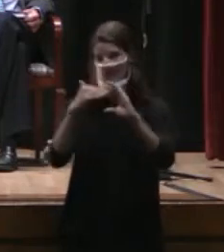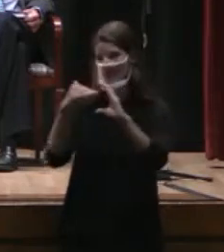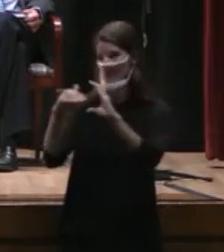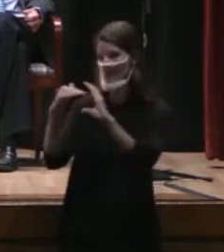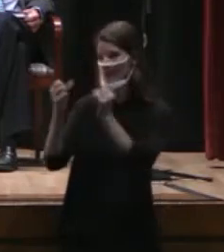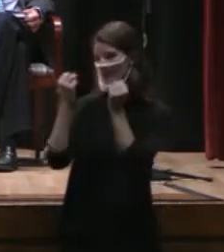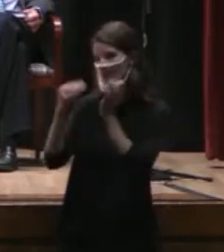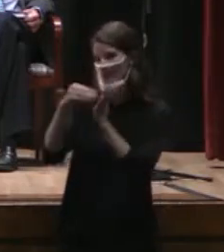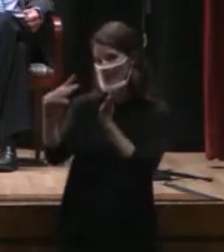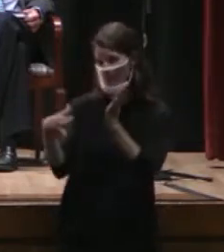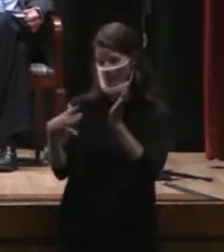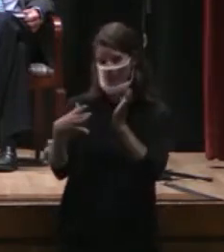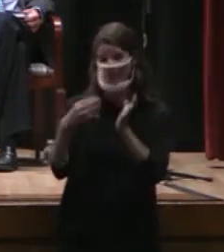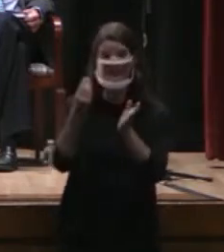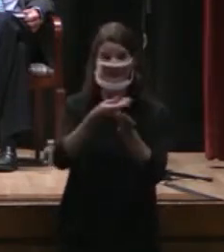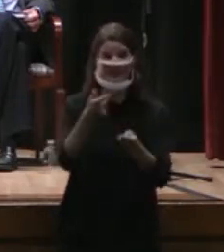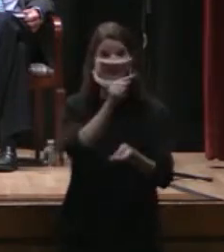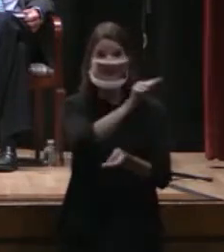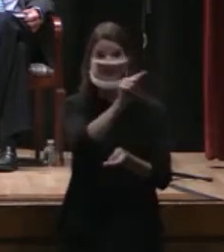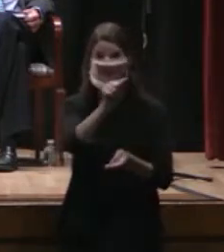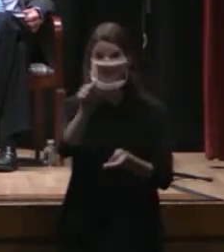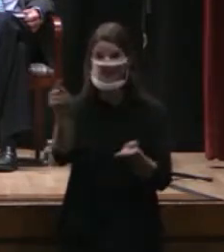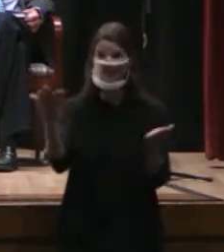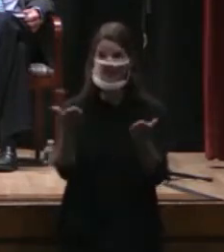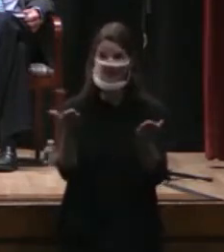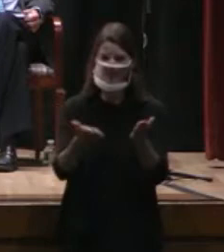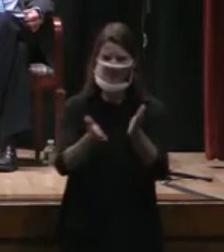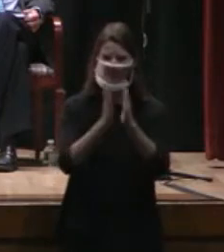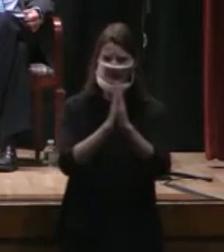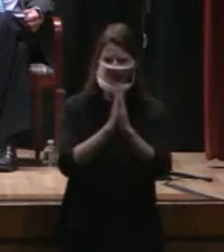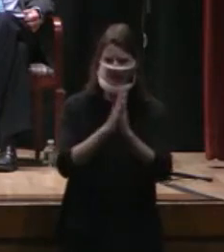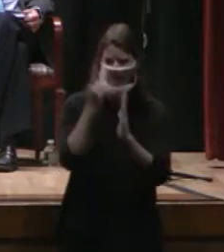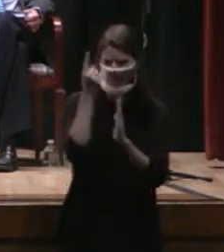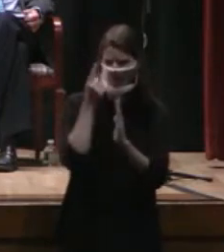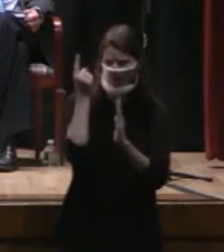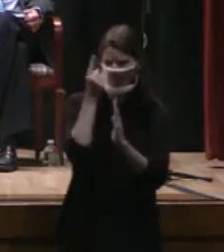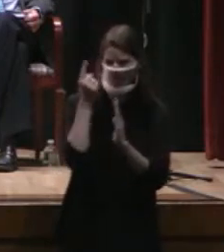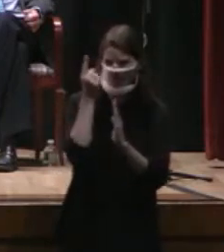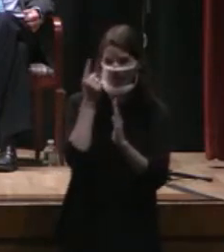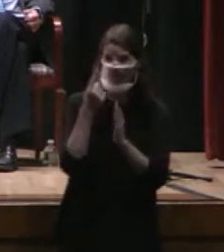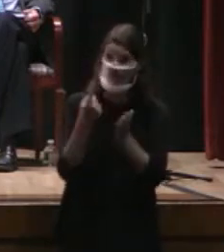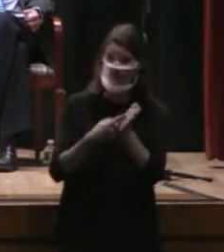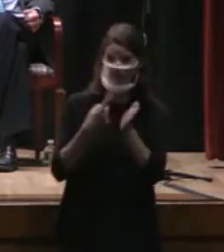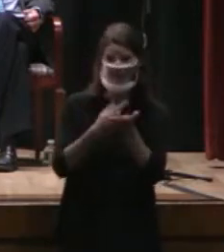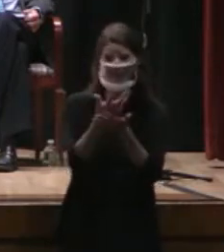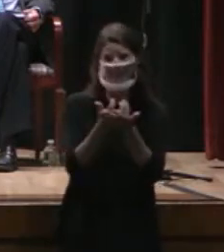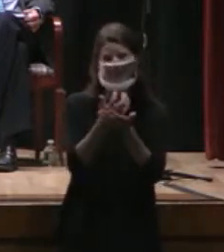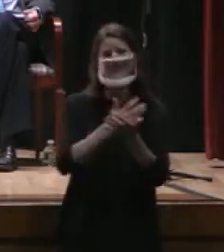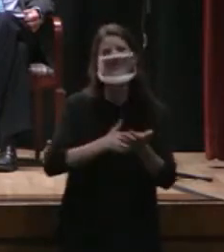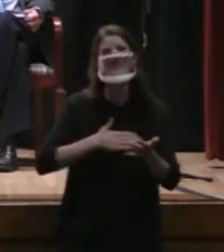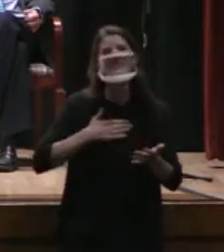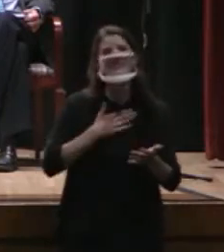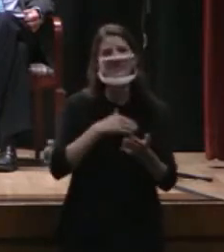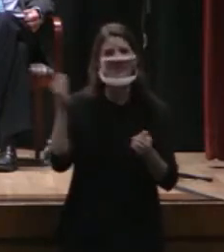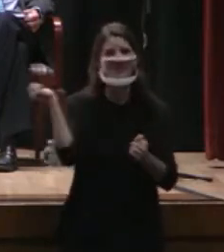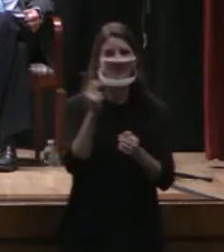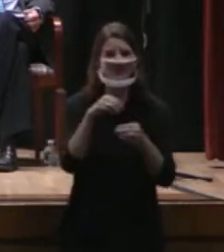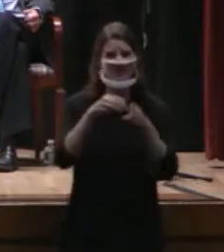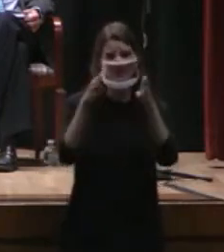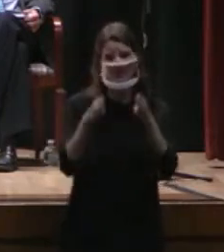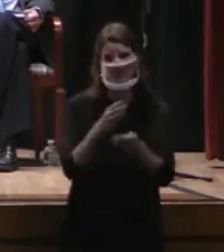students, including several of you, asking me, at times begging me, please let us go back to